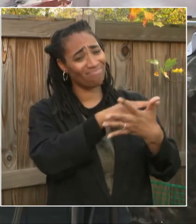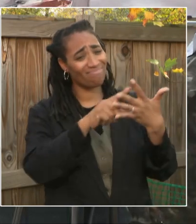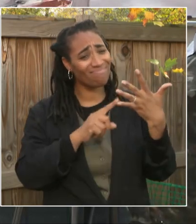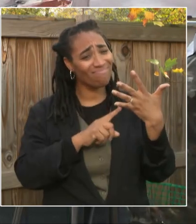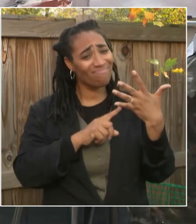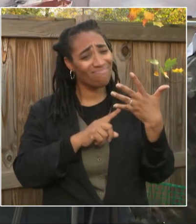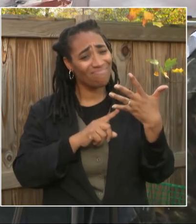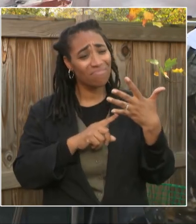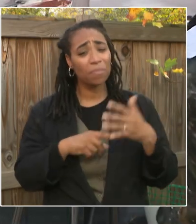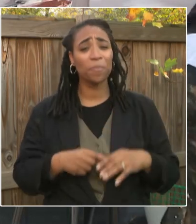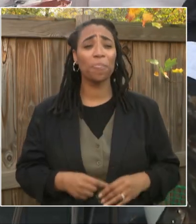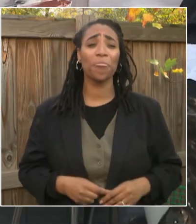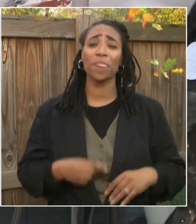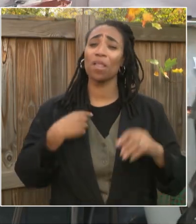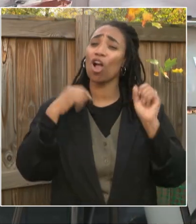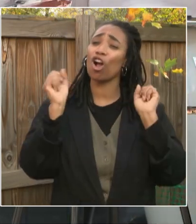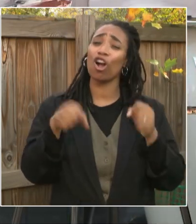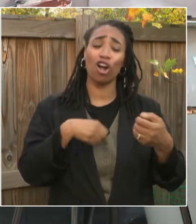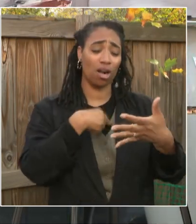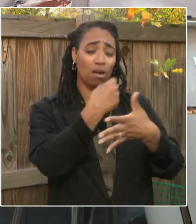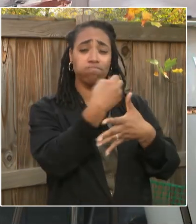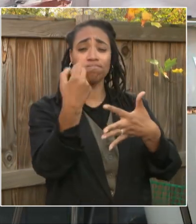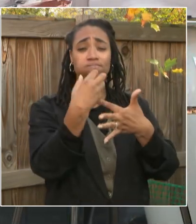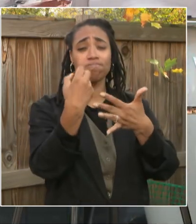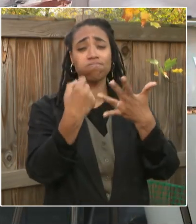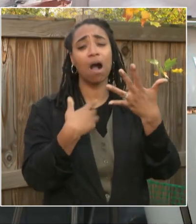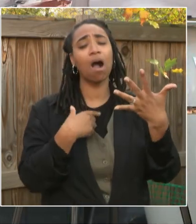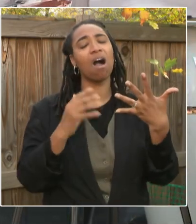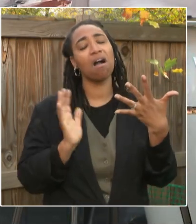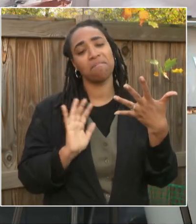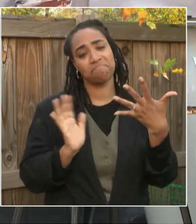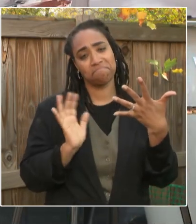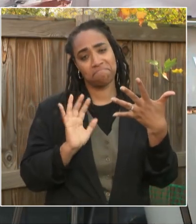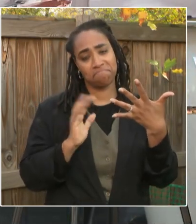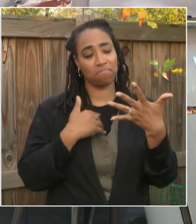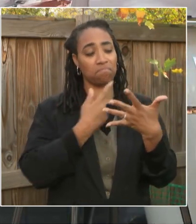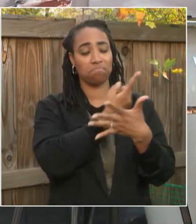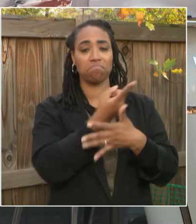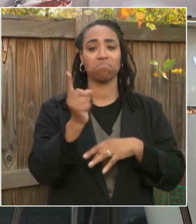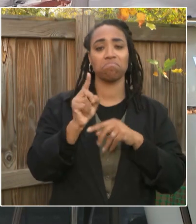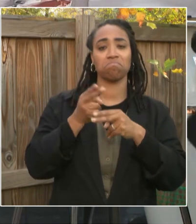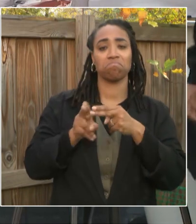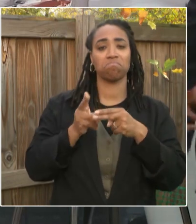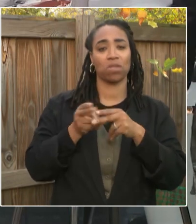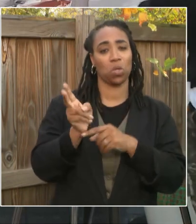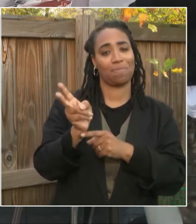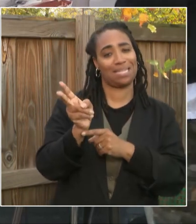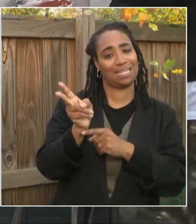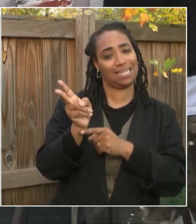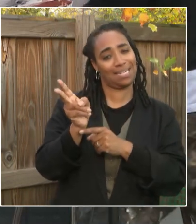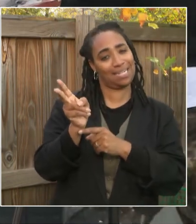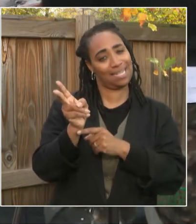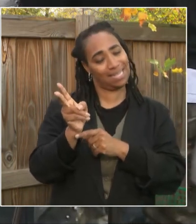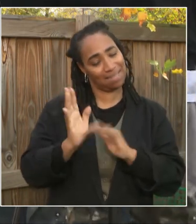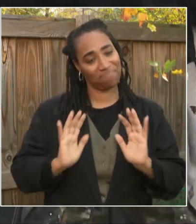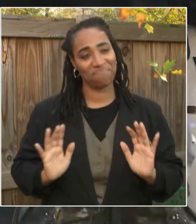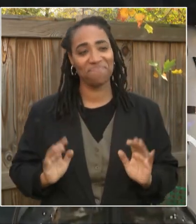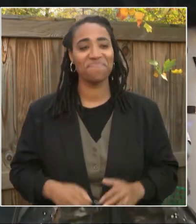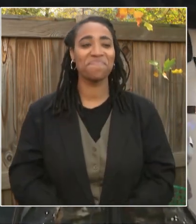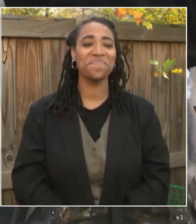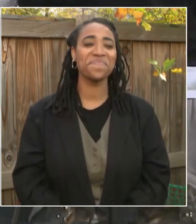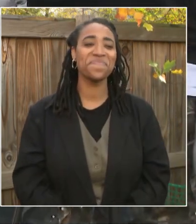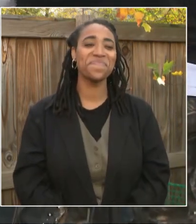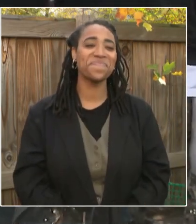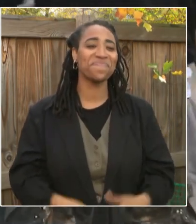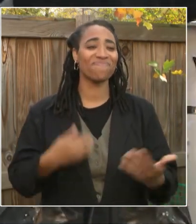speaking, but I'm not going to do that. I'm just going to put them up with their title, if y'all don't mind. To every dignitary, I want you to be clear that we know you're a baller, we know you're rocking and